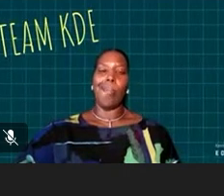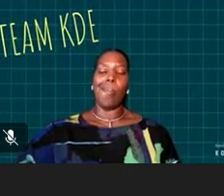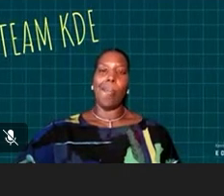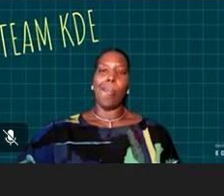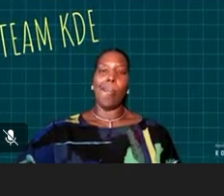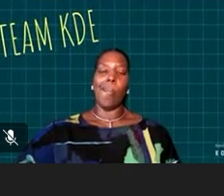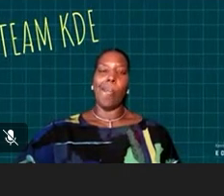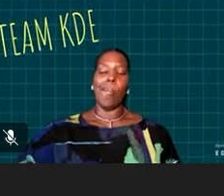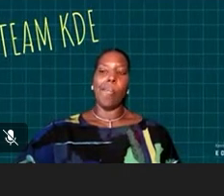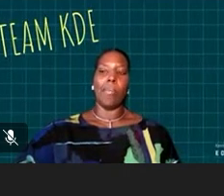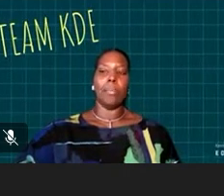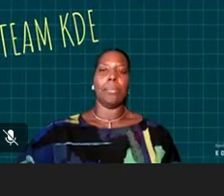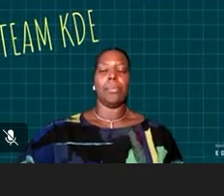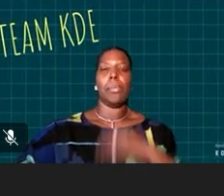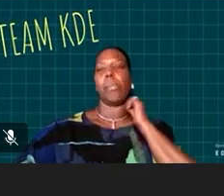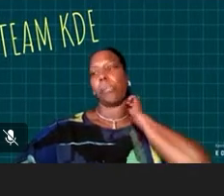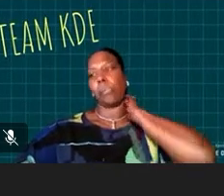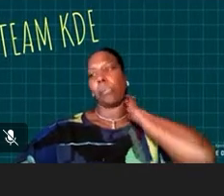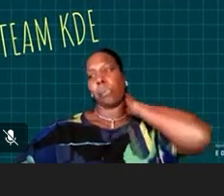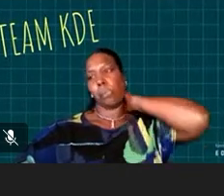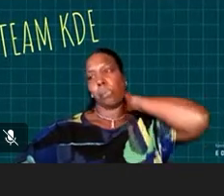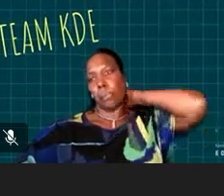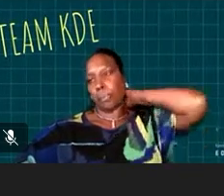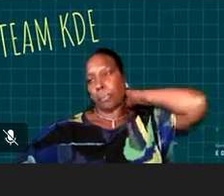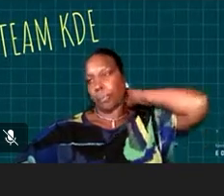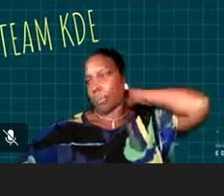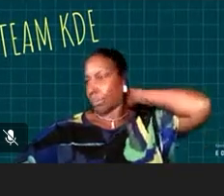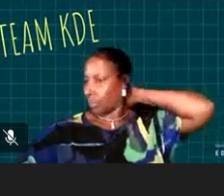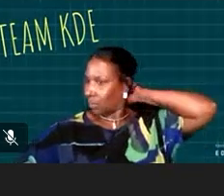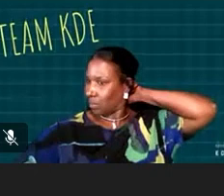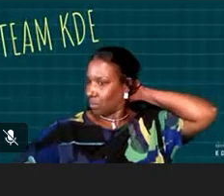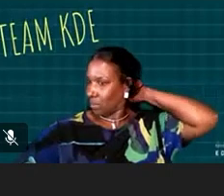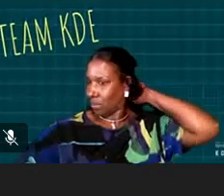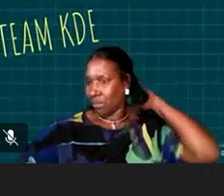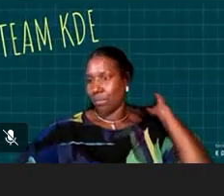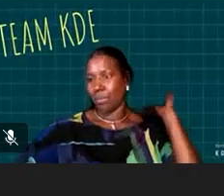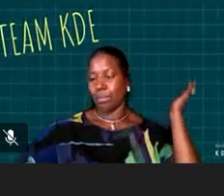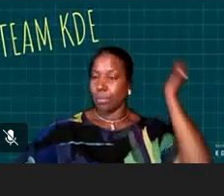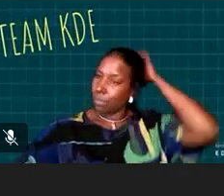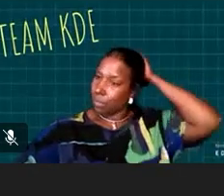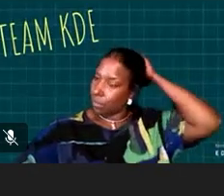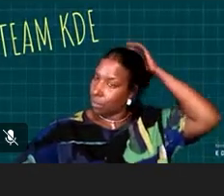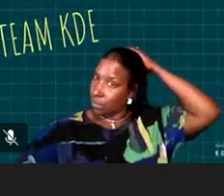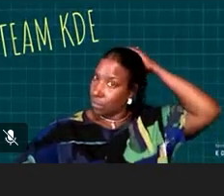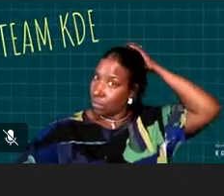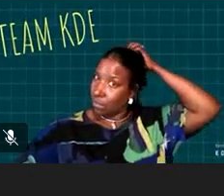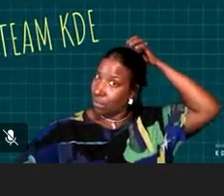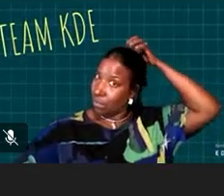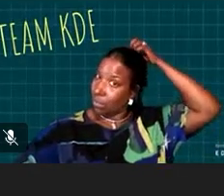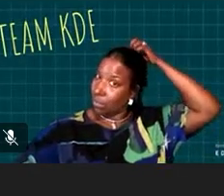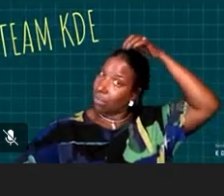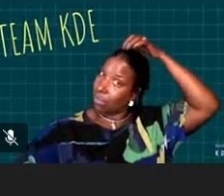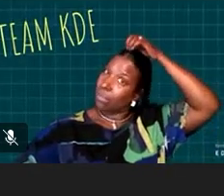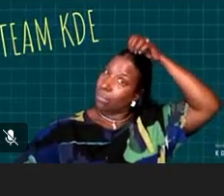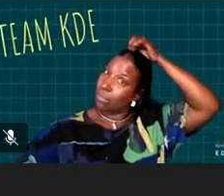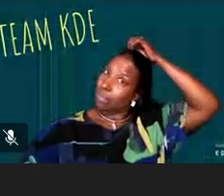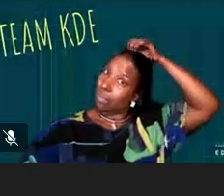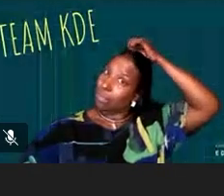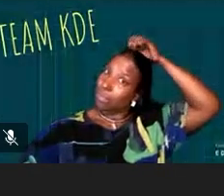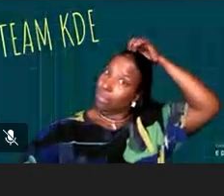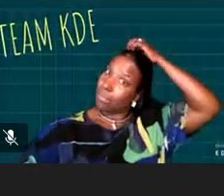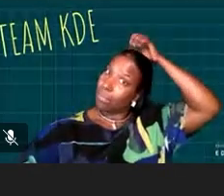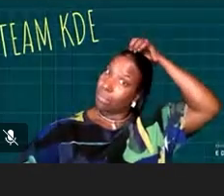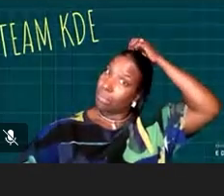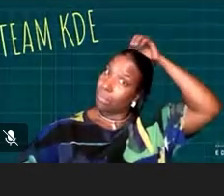any of your locations. So you need to make sure that those refresh